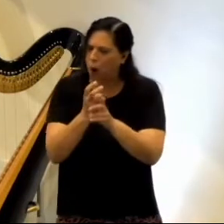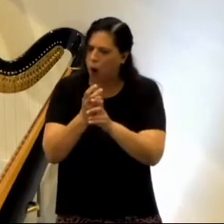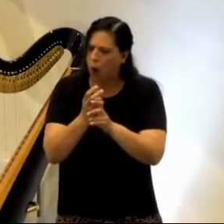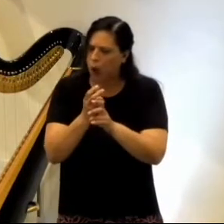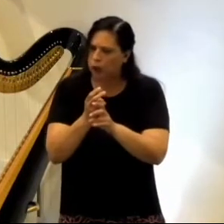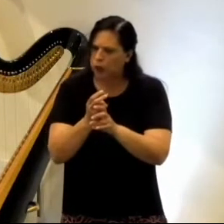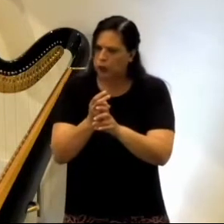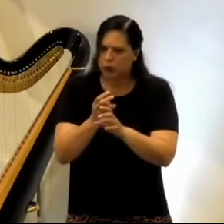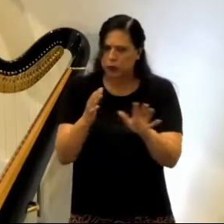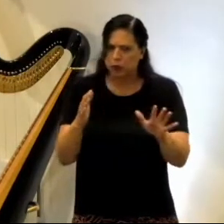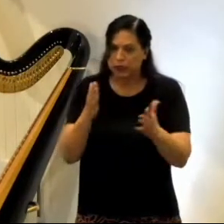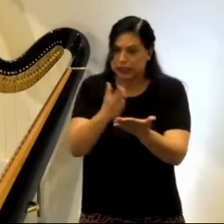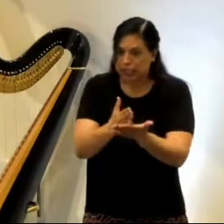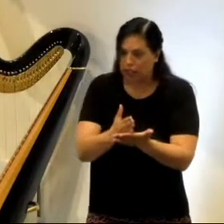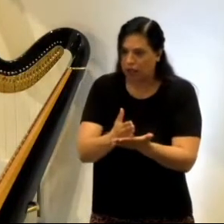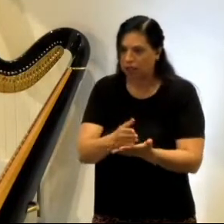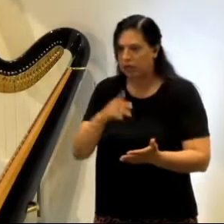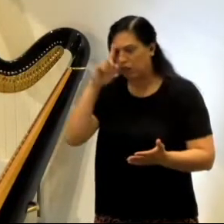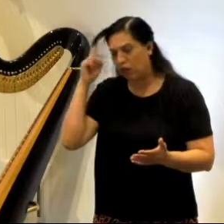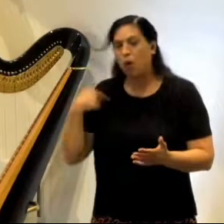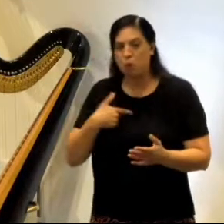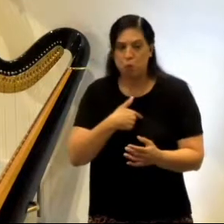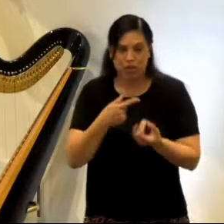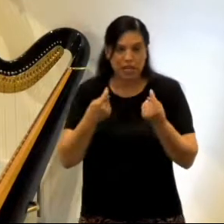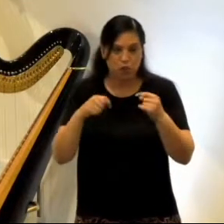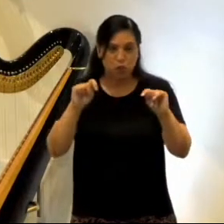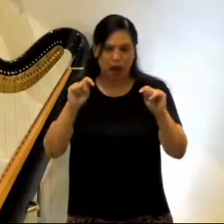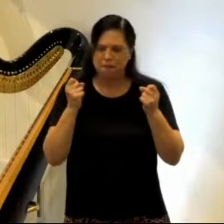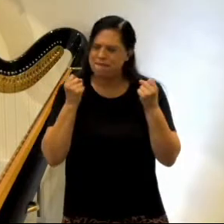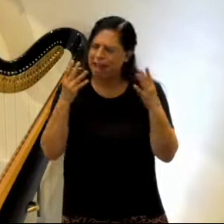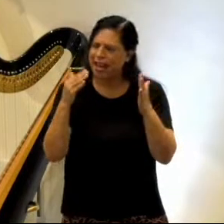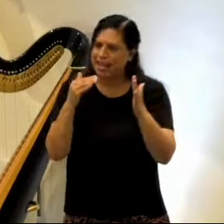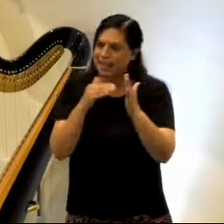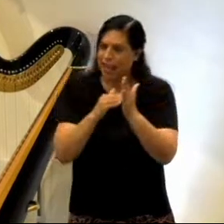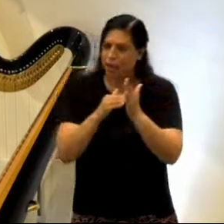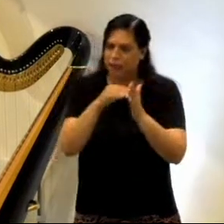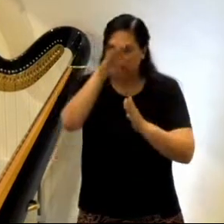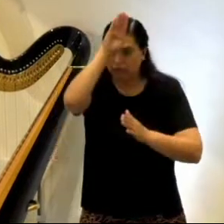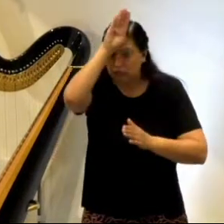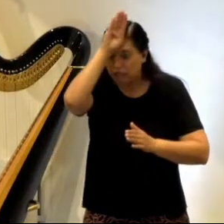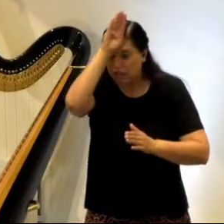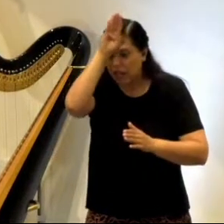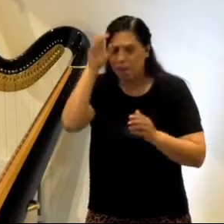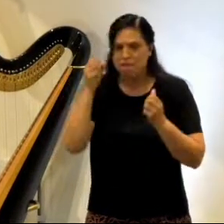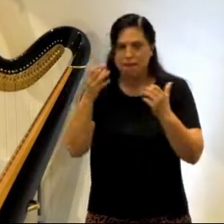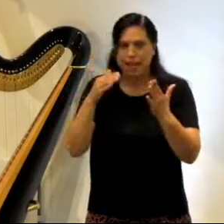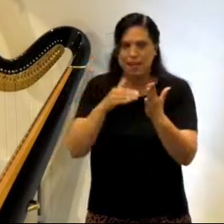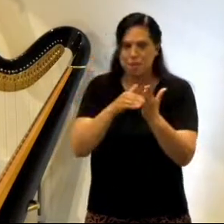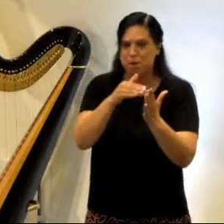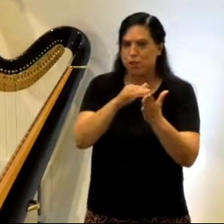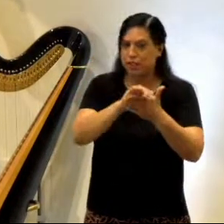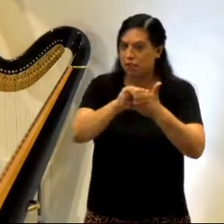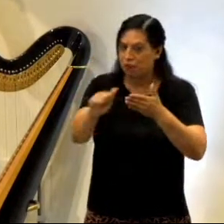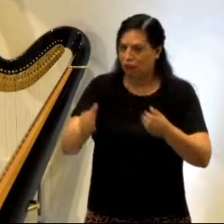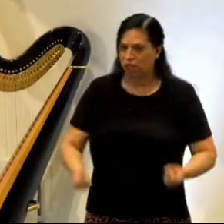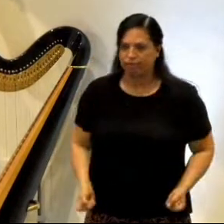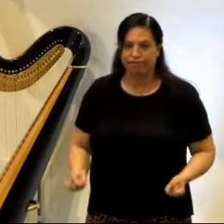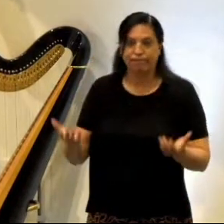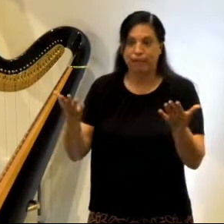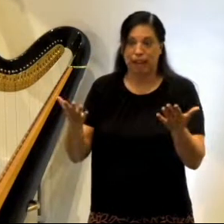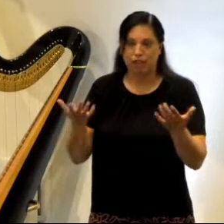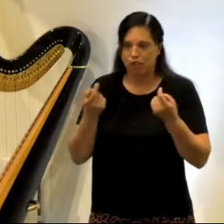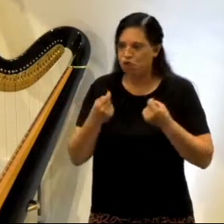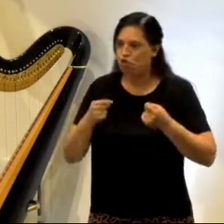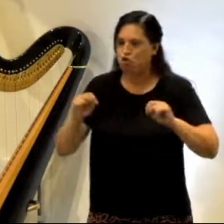Not that efforts aren't made to try to contain them. Thousands of firefighters and millions of dollars get spent every year trying to get